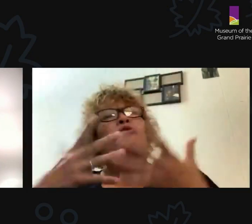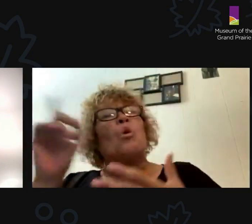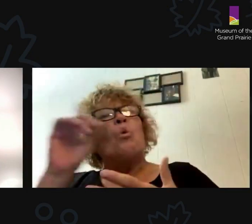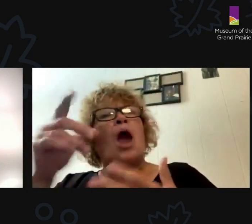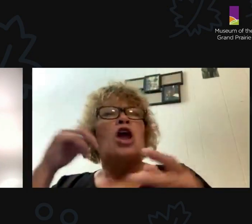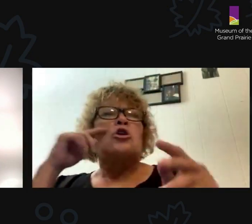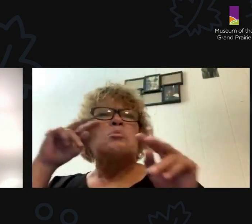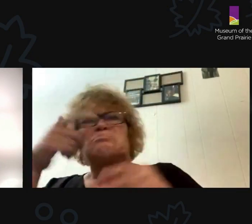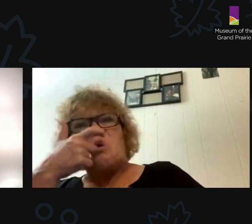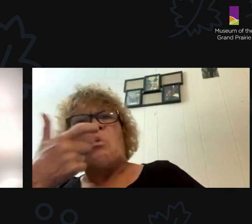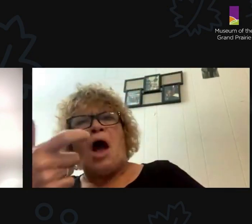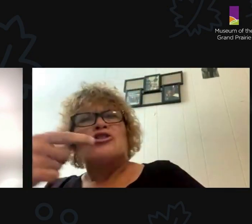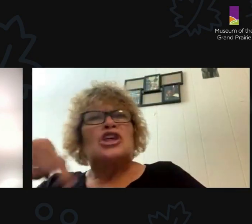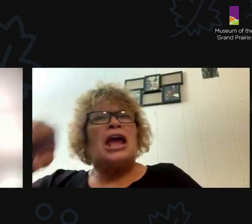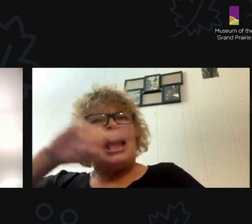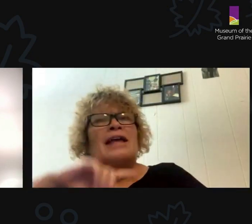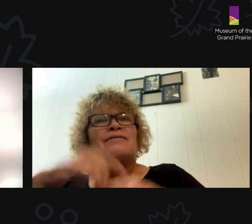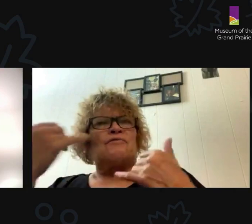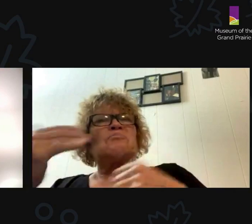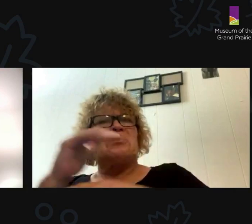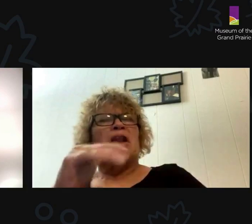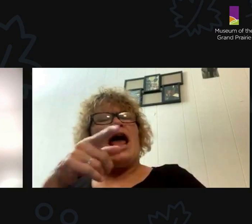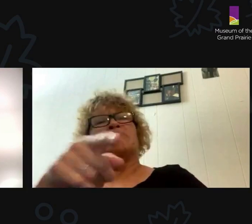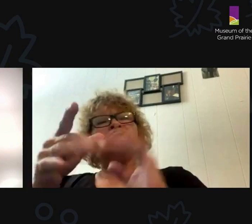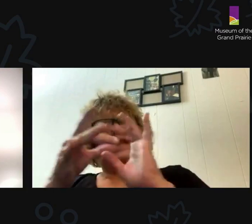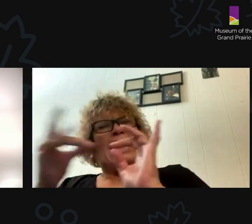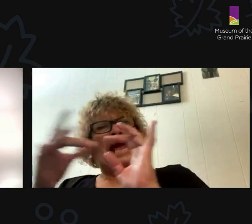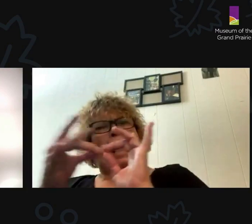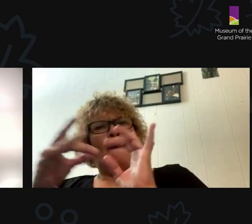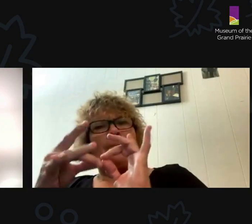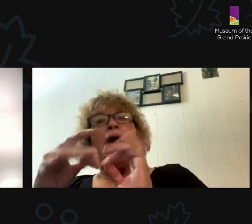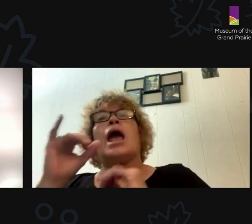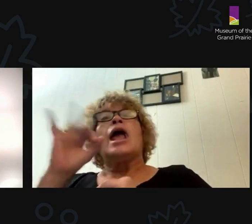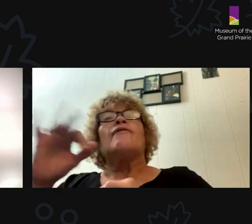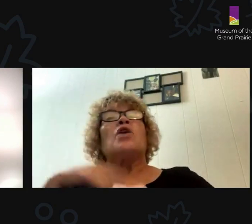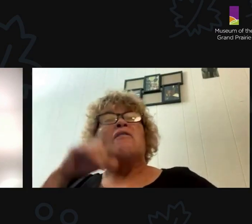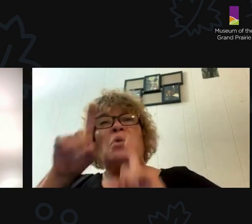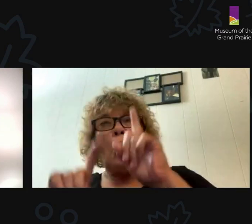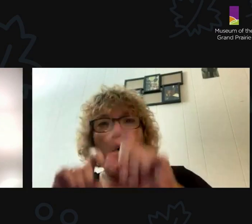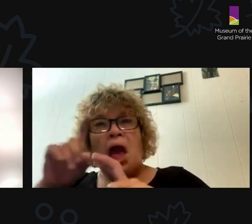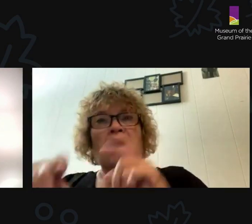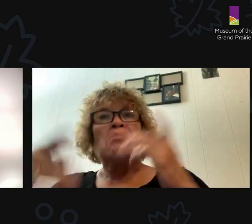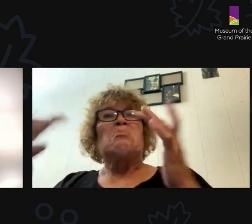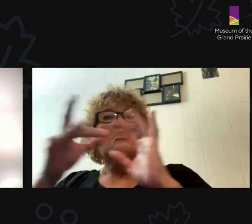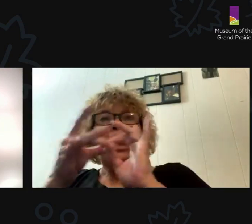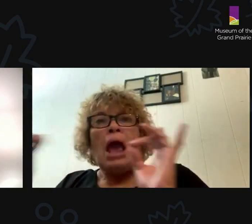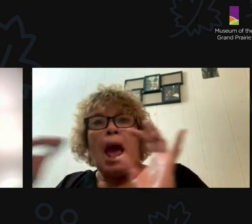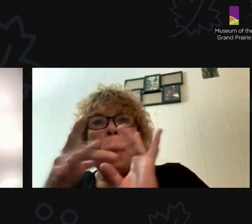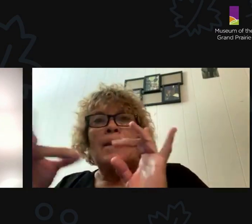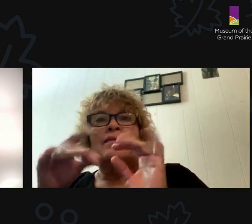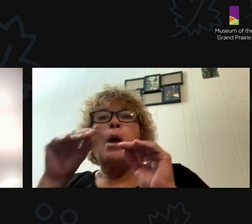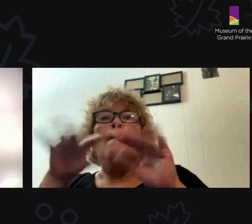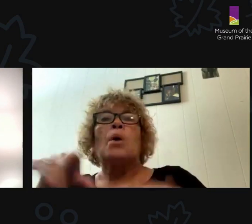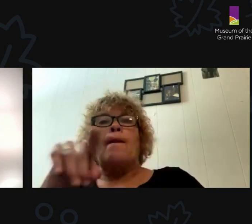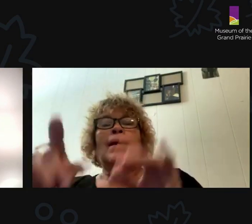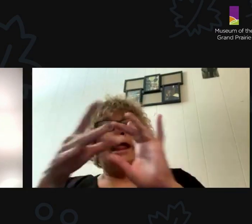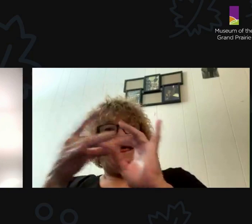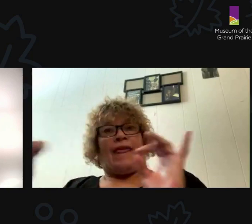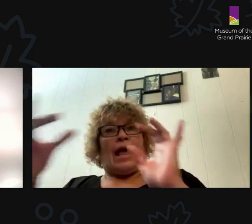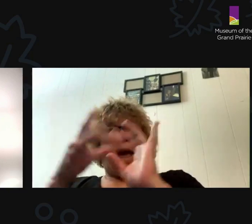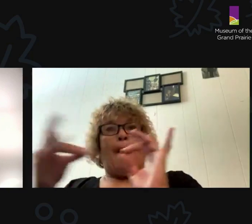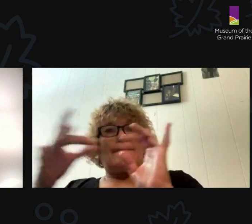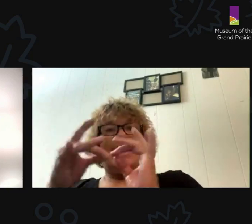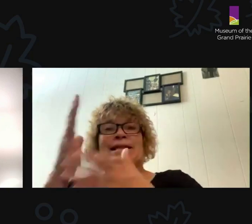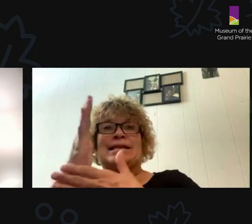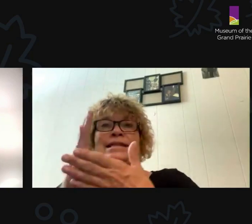you don't mind, in the comments section below. Also, if you have any questions or comments, feel free to drop those in the comments section. We will